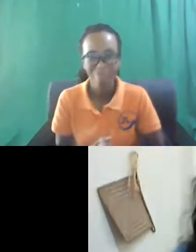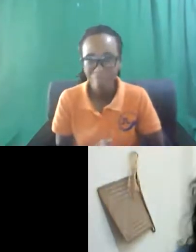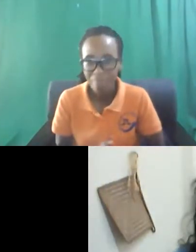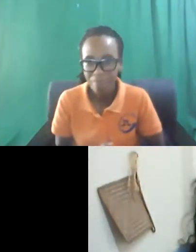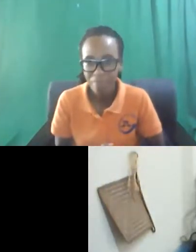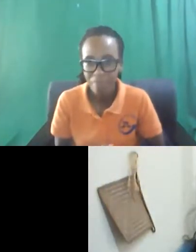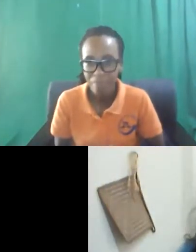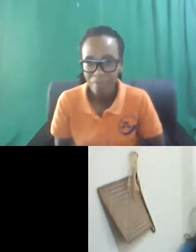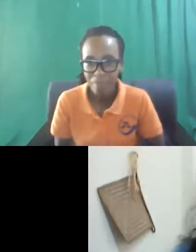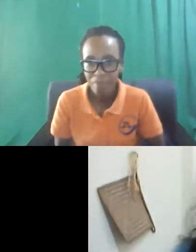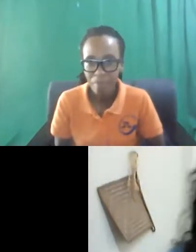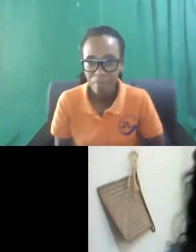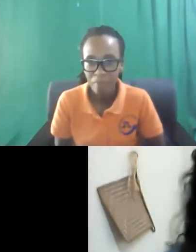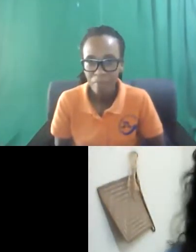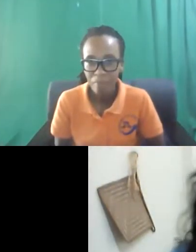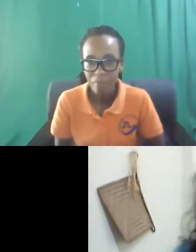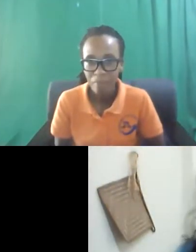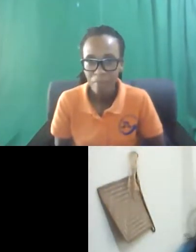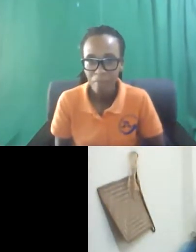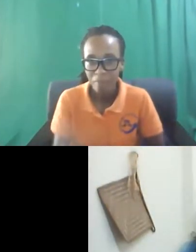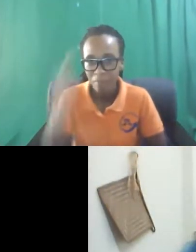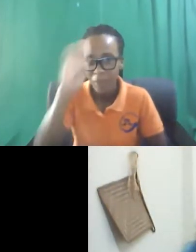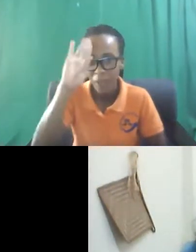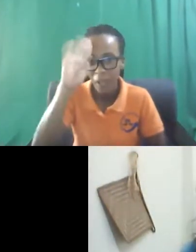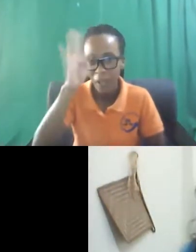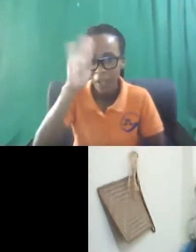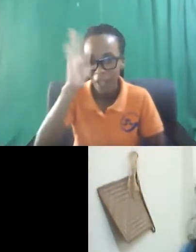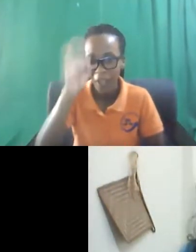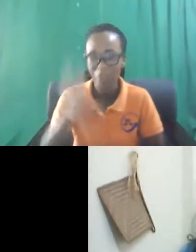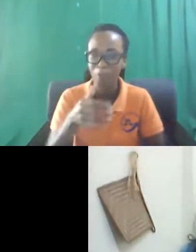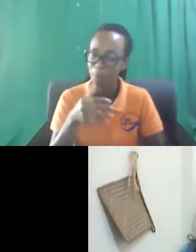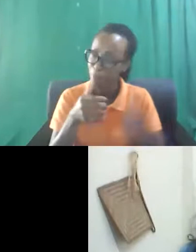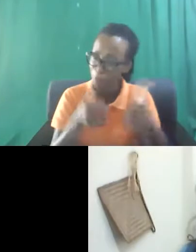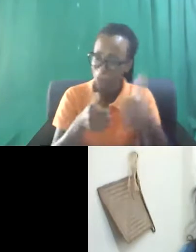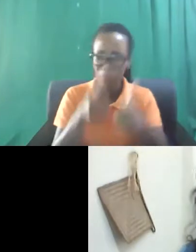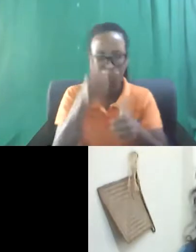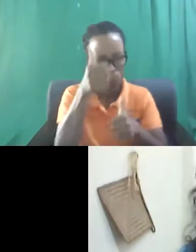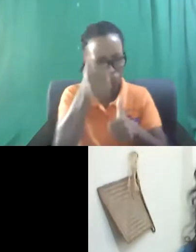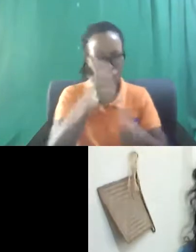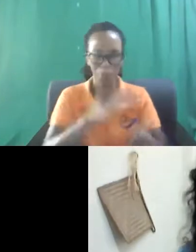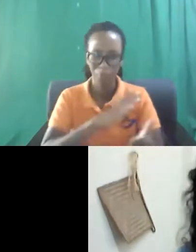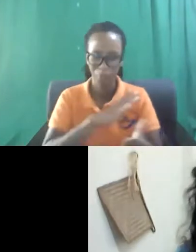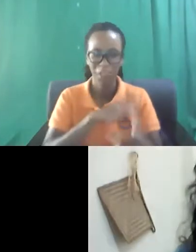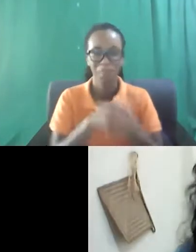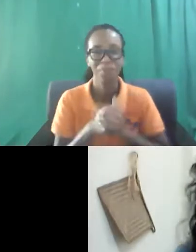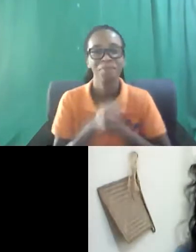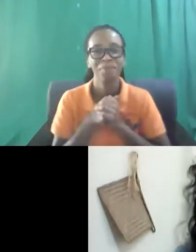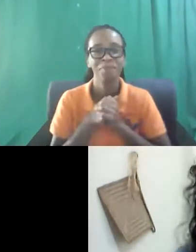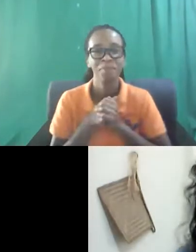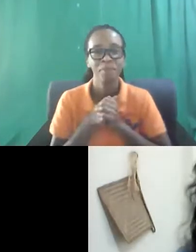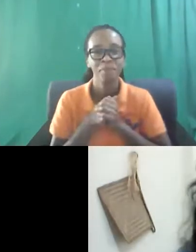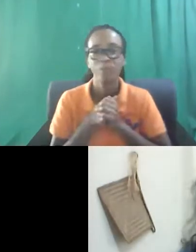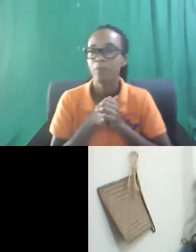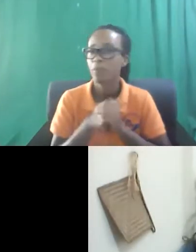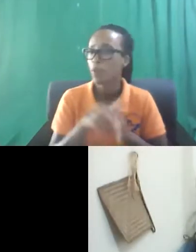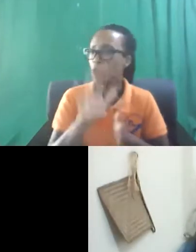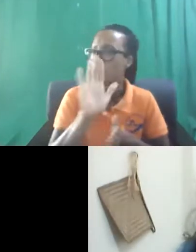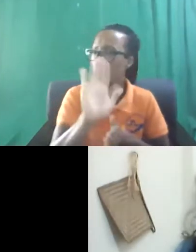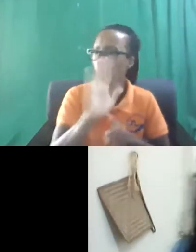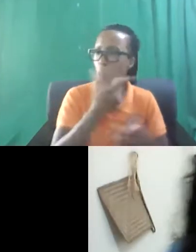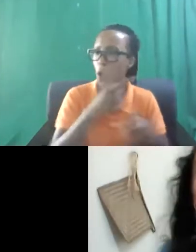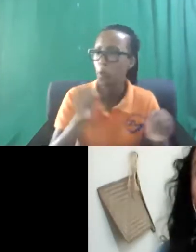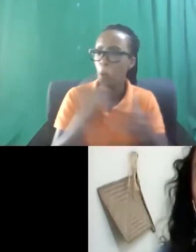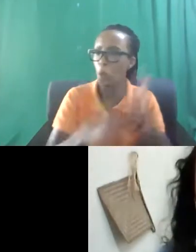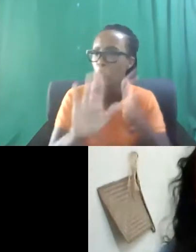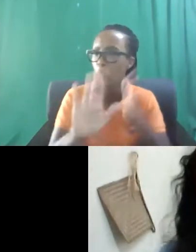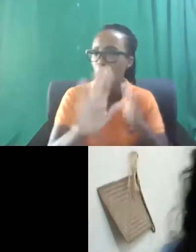it. Hi, how are you? I'm fine, thanks. How are you? Good. So what does your field of linguistics